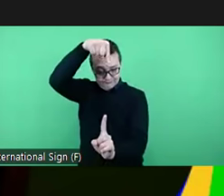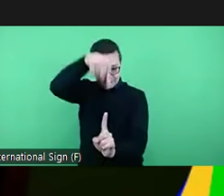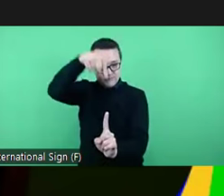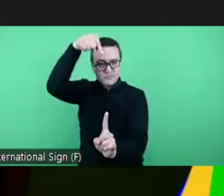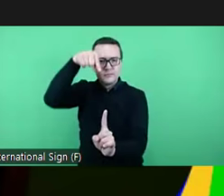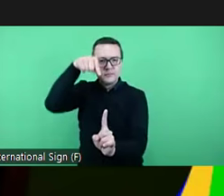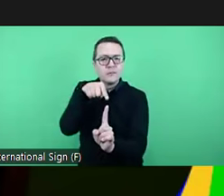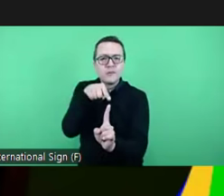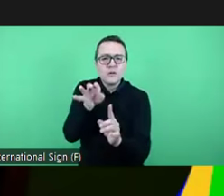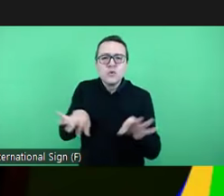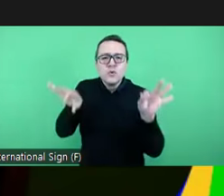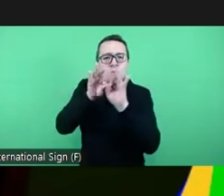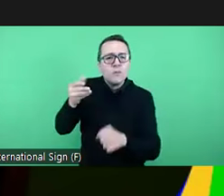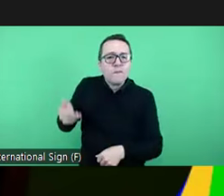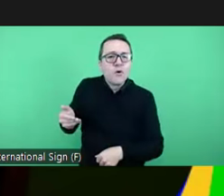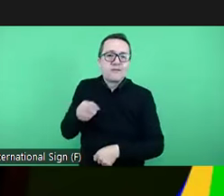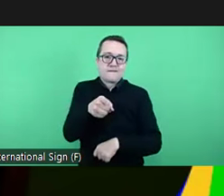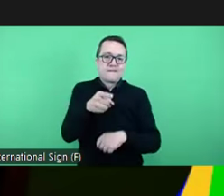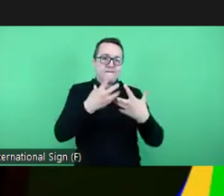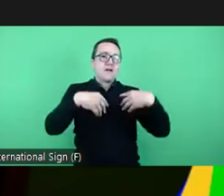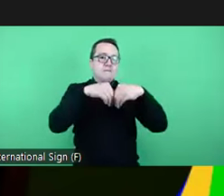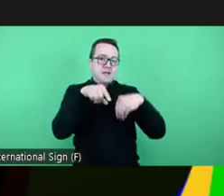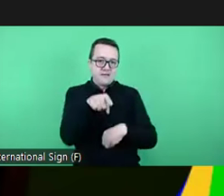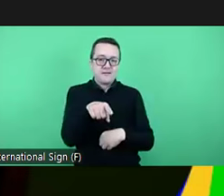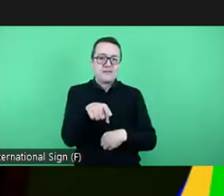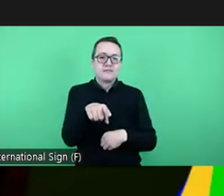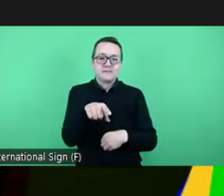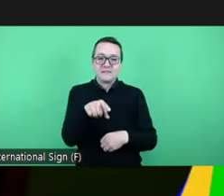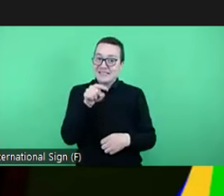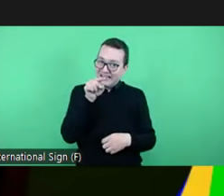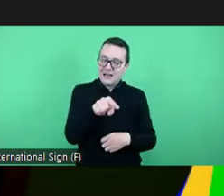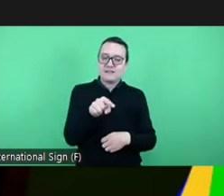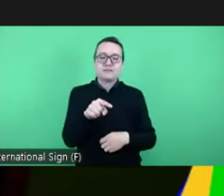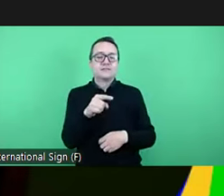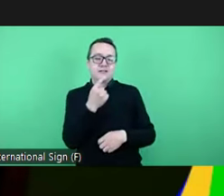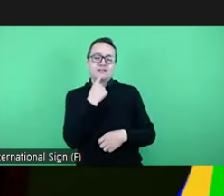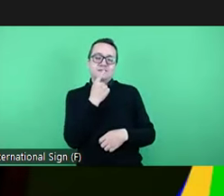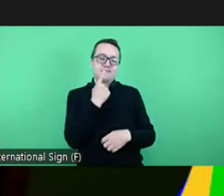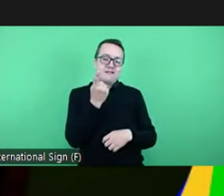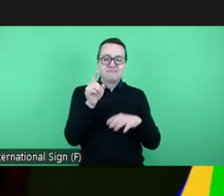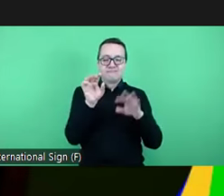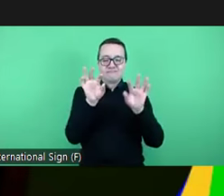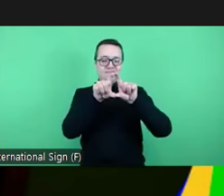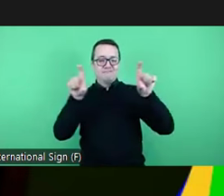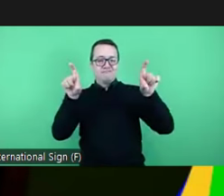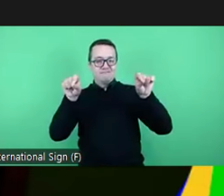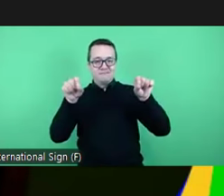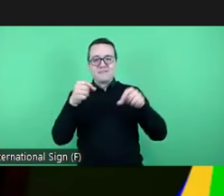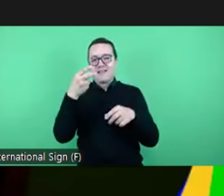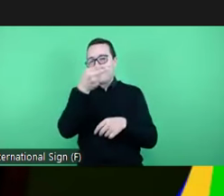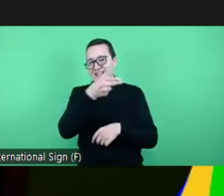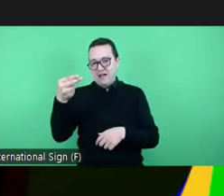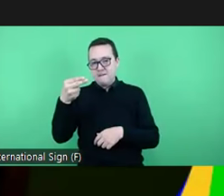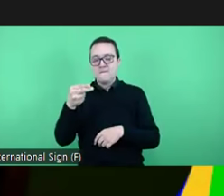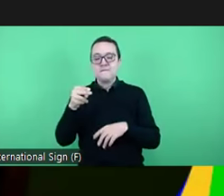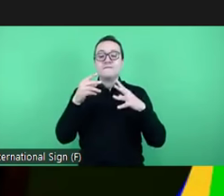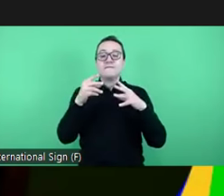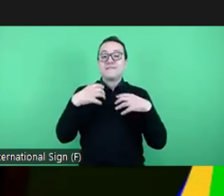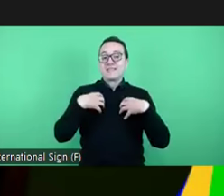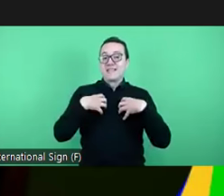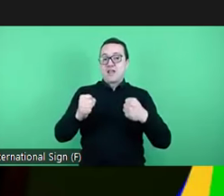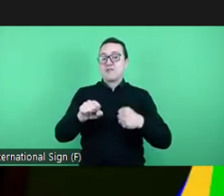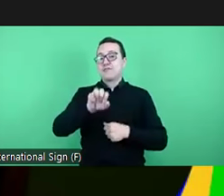que a gente heart of chama de everything, saúde 360. and the O most cuidar do important vínculo, da axis qualidade, da is atenção. A gente está family falando health, aqui da